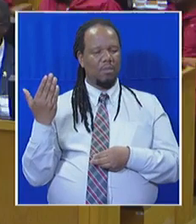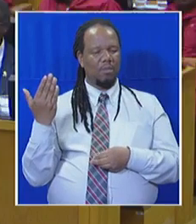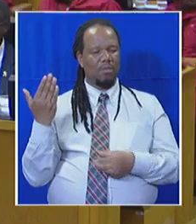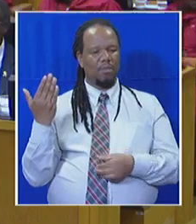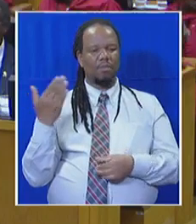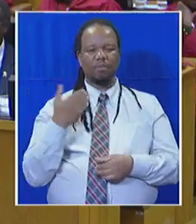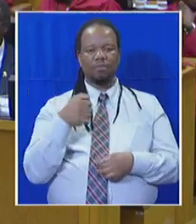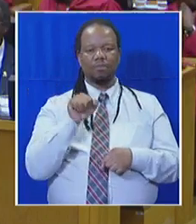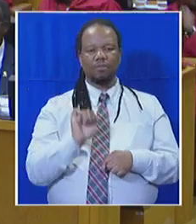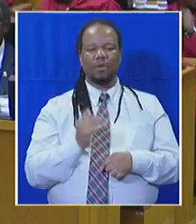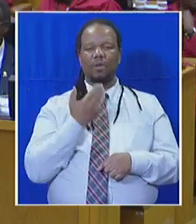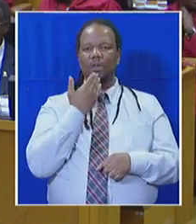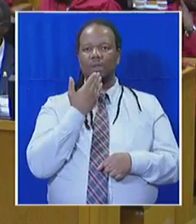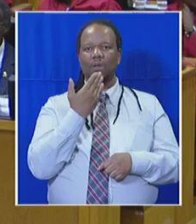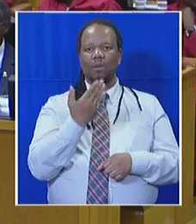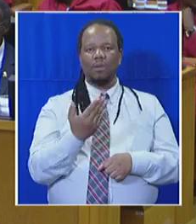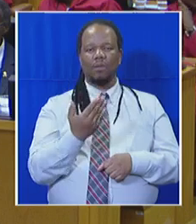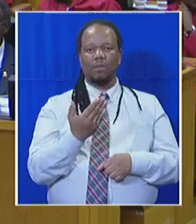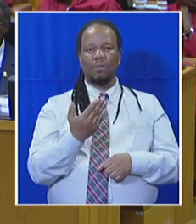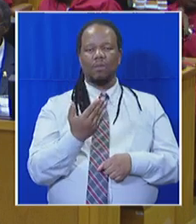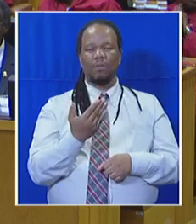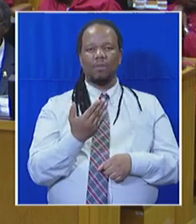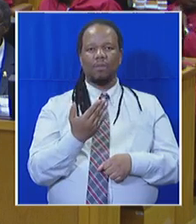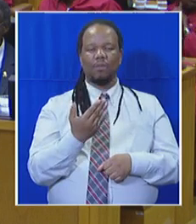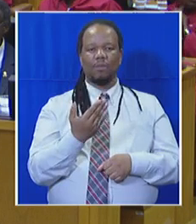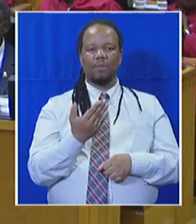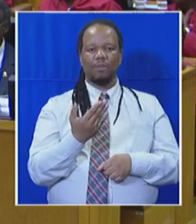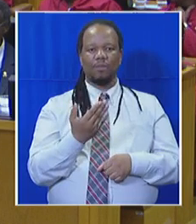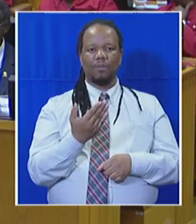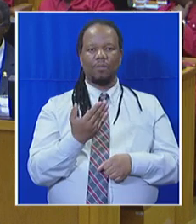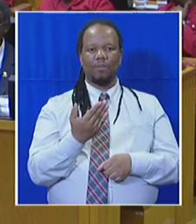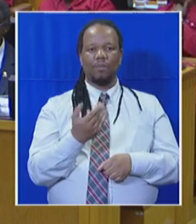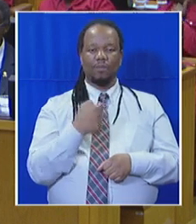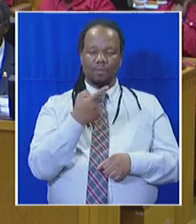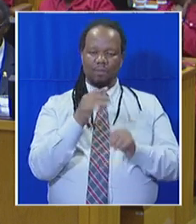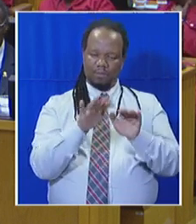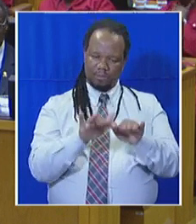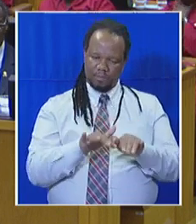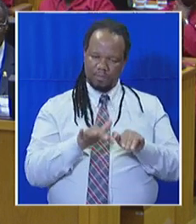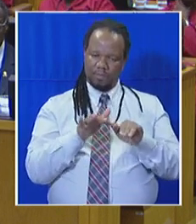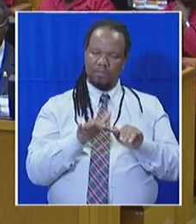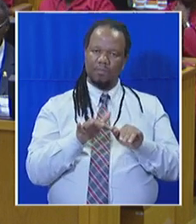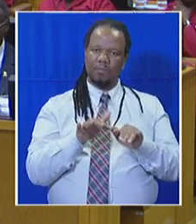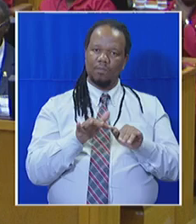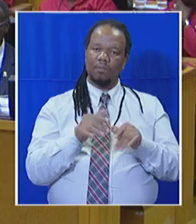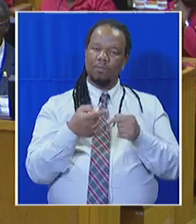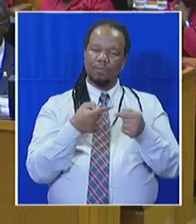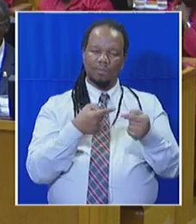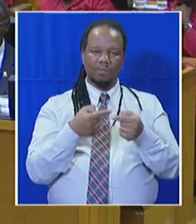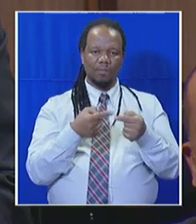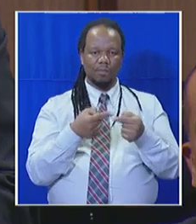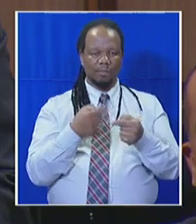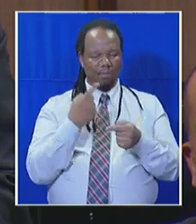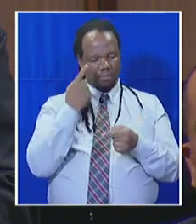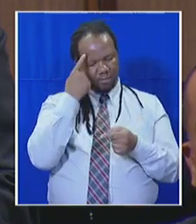Thank you, Chair. I hereby give notice on behalf of the Democratic Alliance that at its next sitting, this House debates the wisdom of the